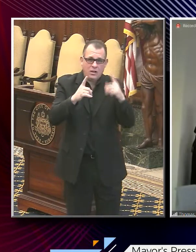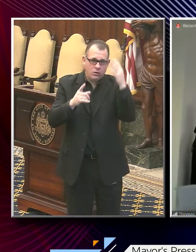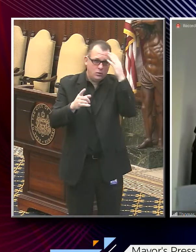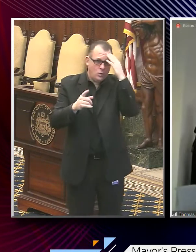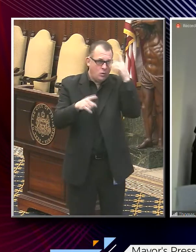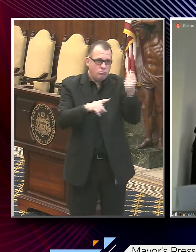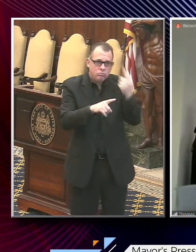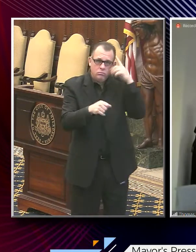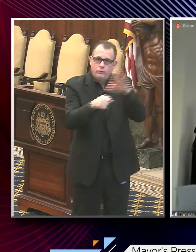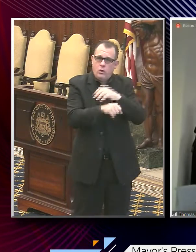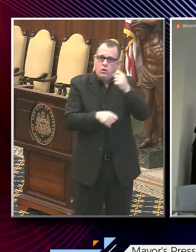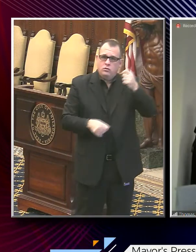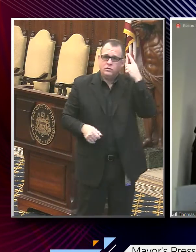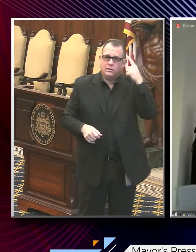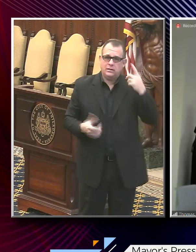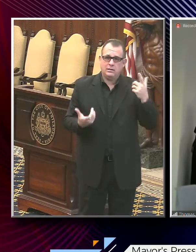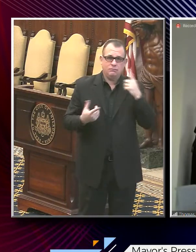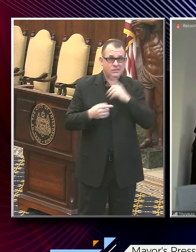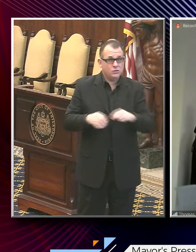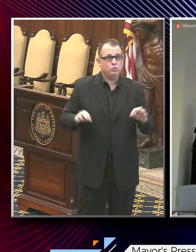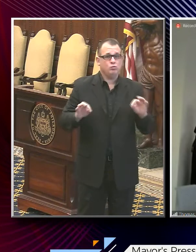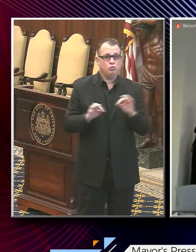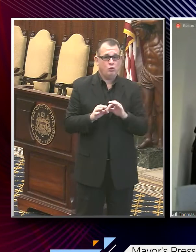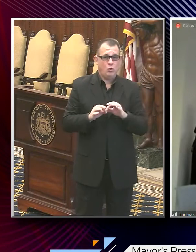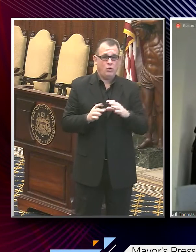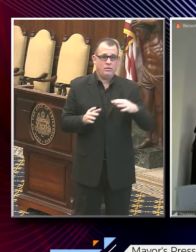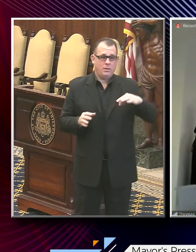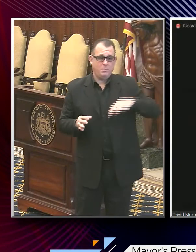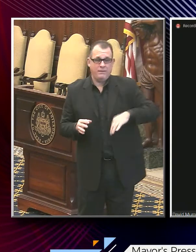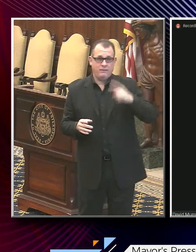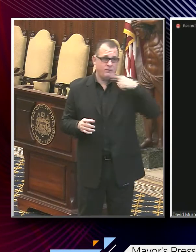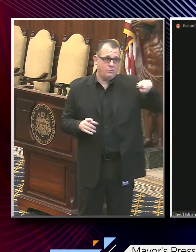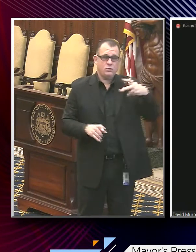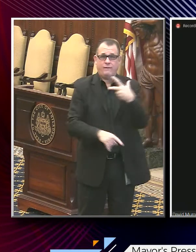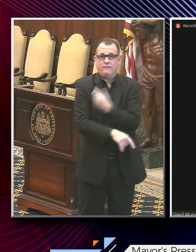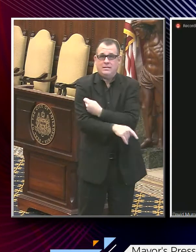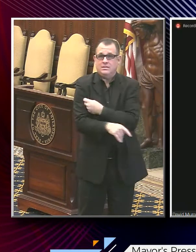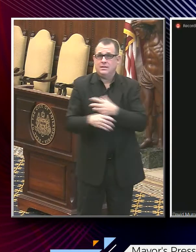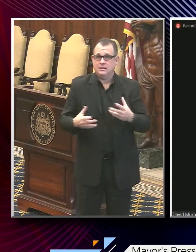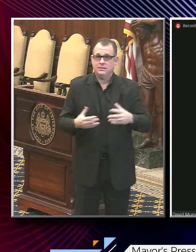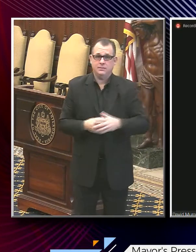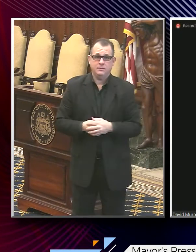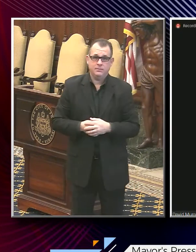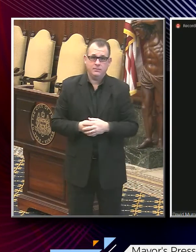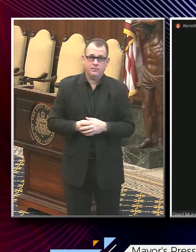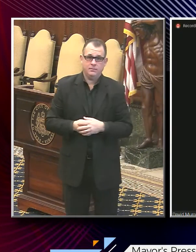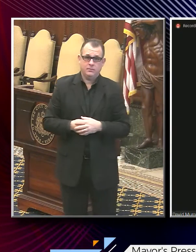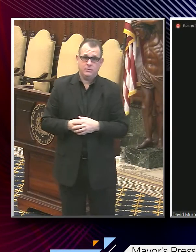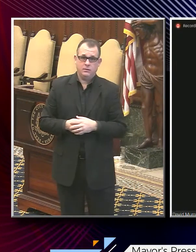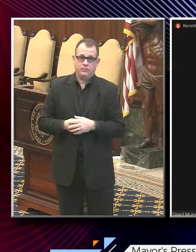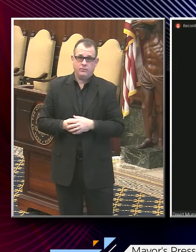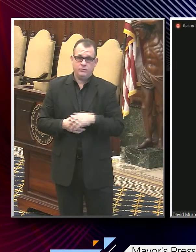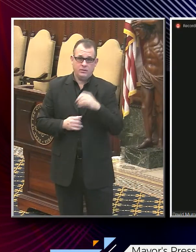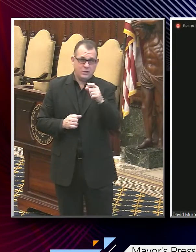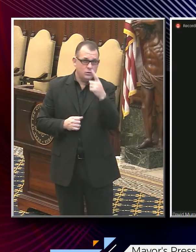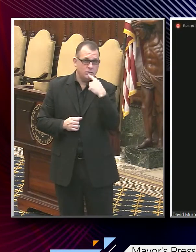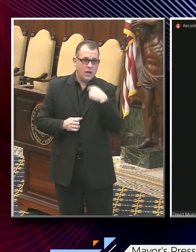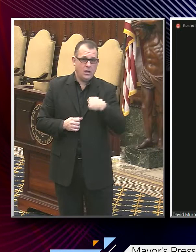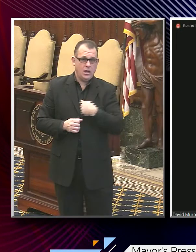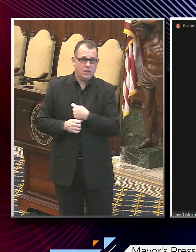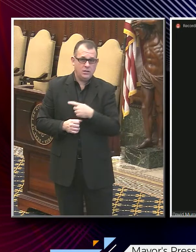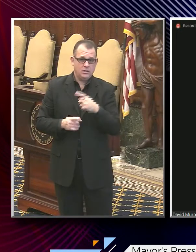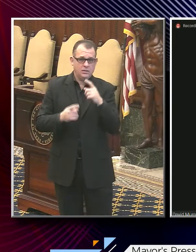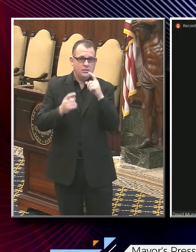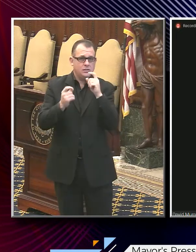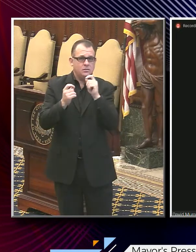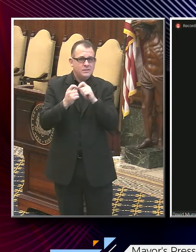that people who have the most disadvantages have opportunities to be vaccinated. Yeah, I mean, could you share,